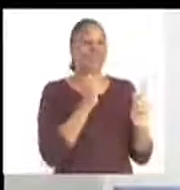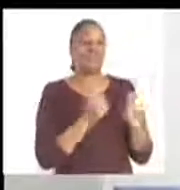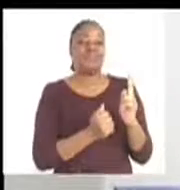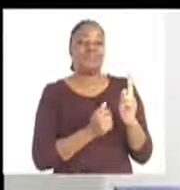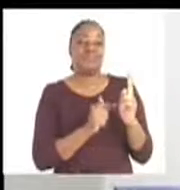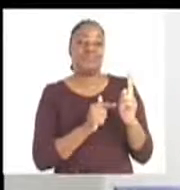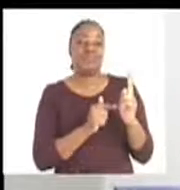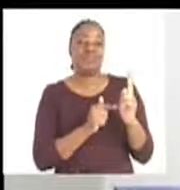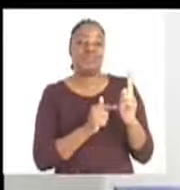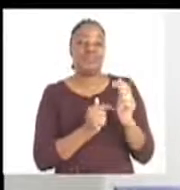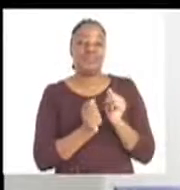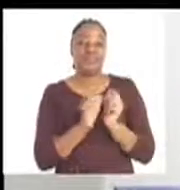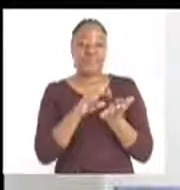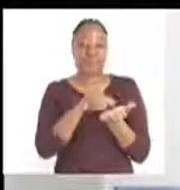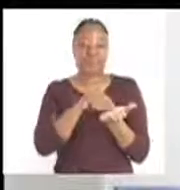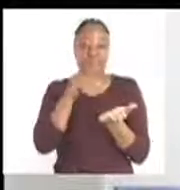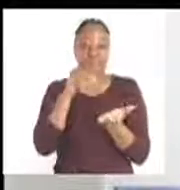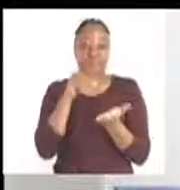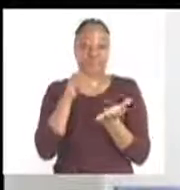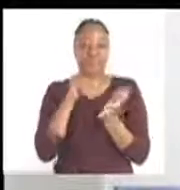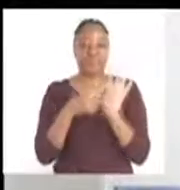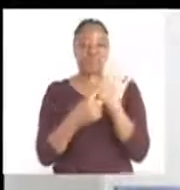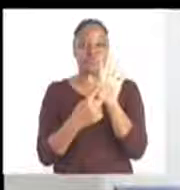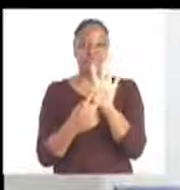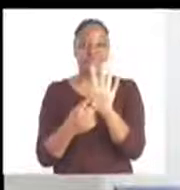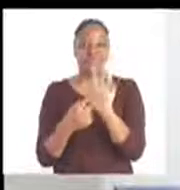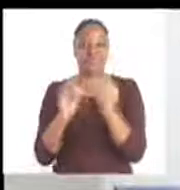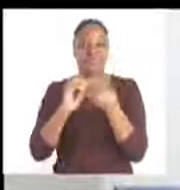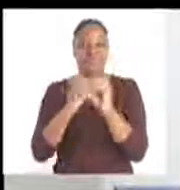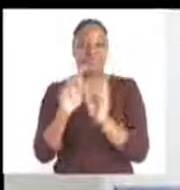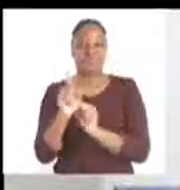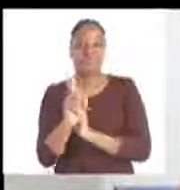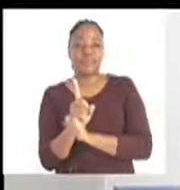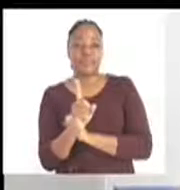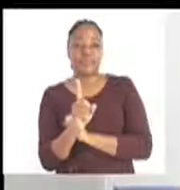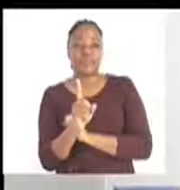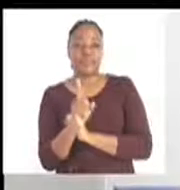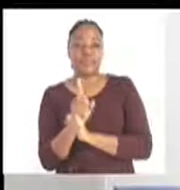Pick a card. Show us your number.